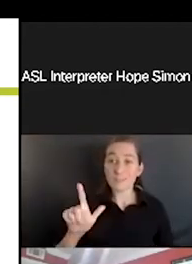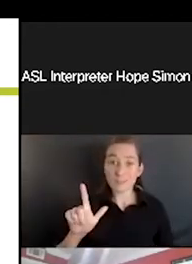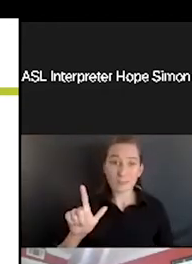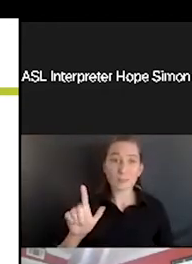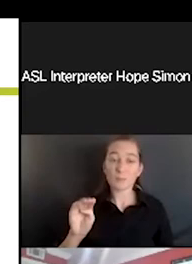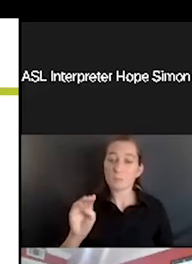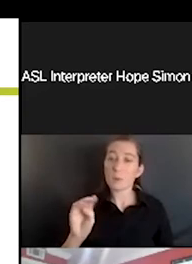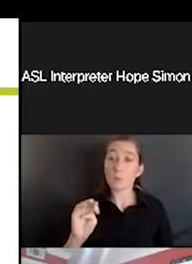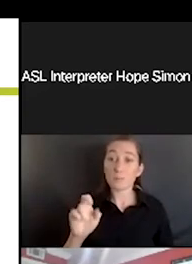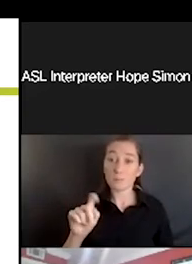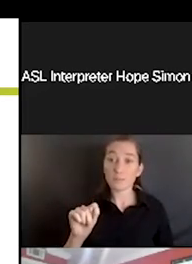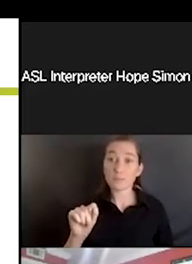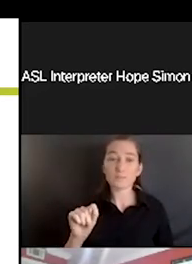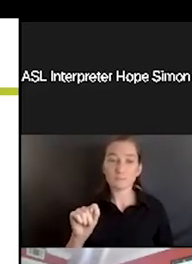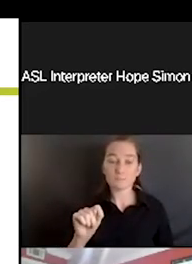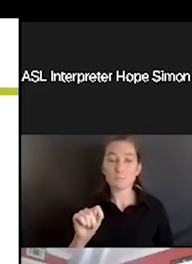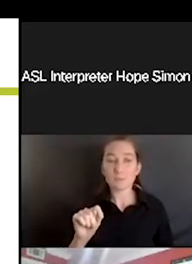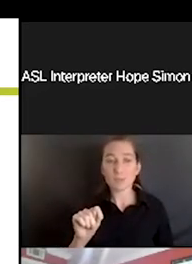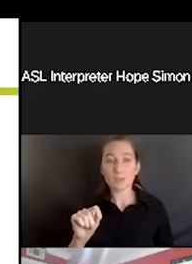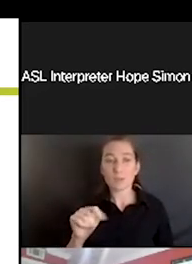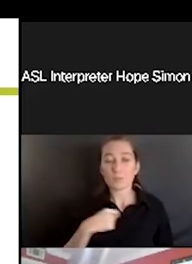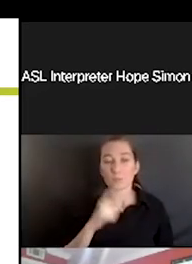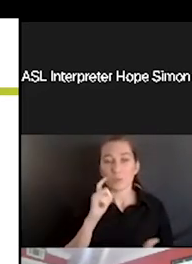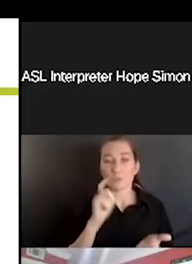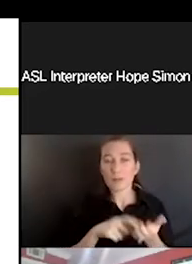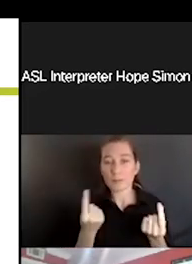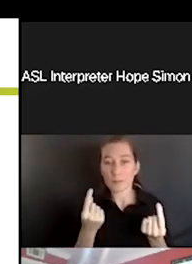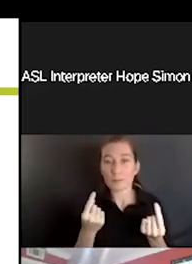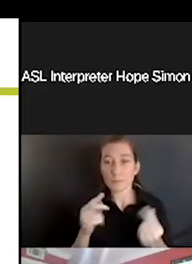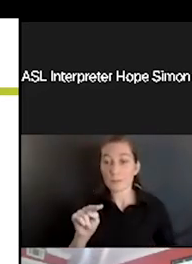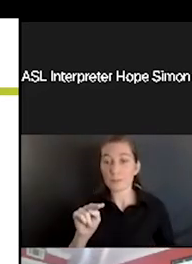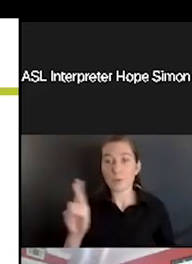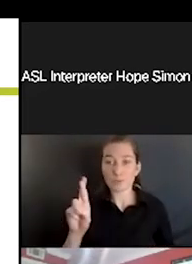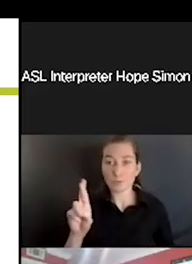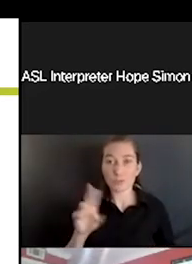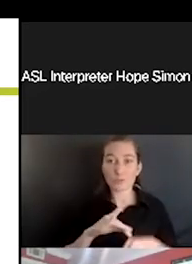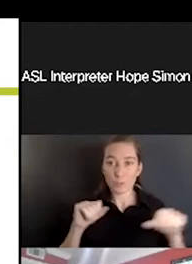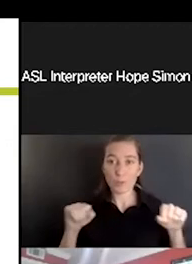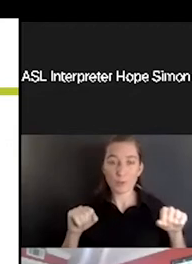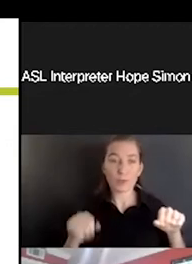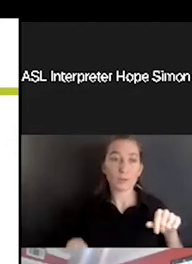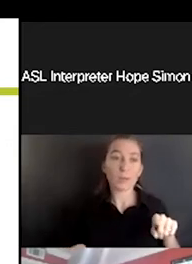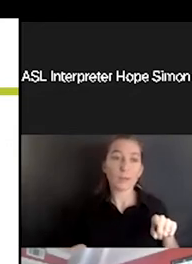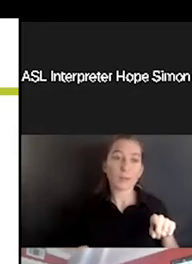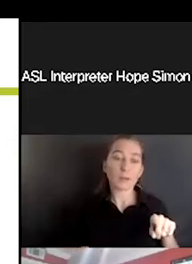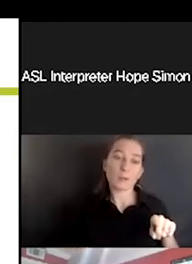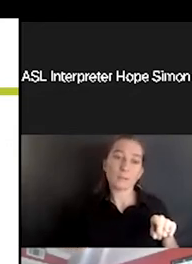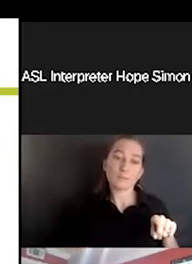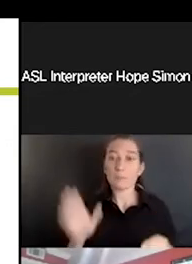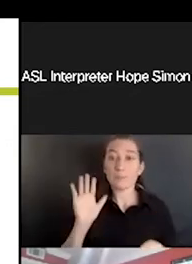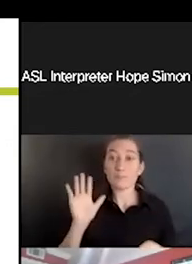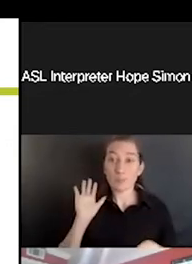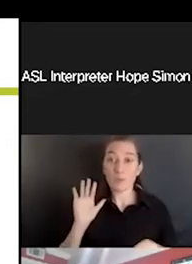happens is that the connections that we used to use in the steel buildings are actually relatively brittle.